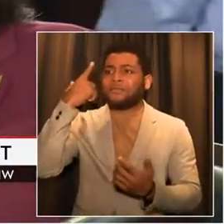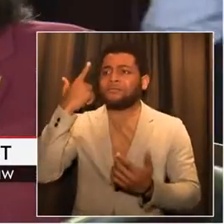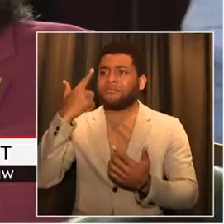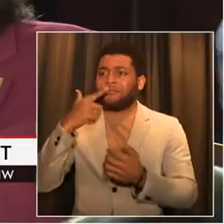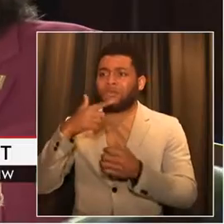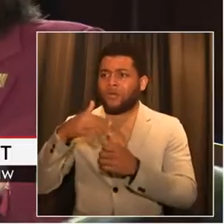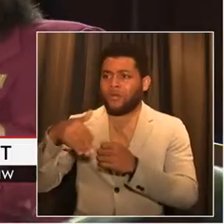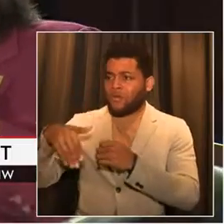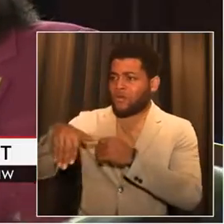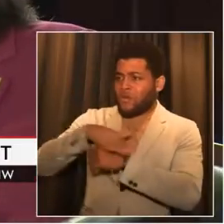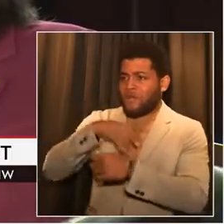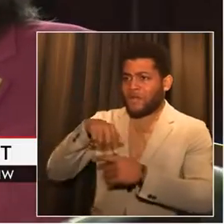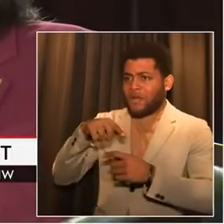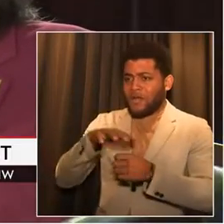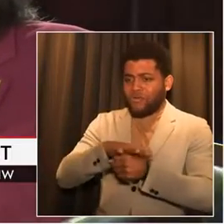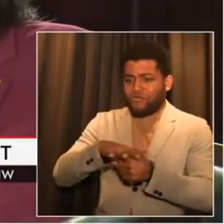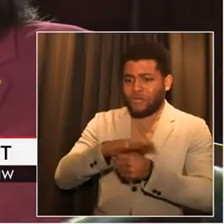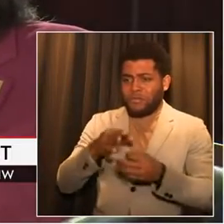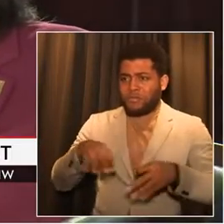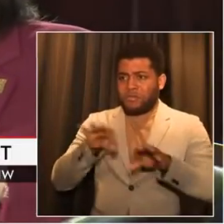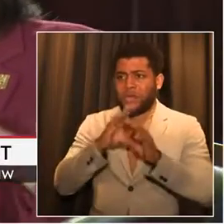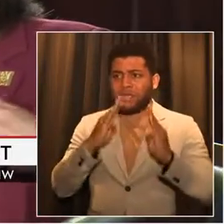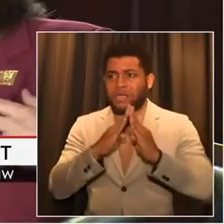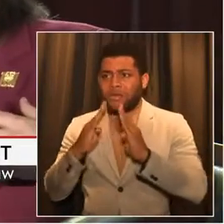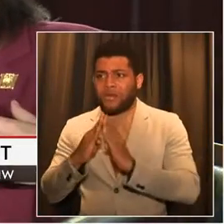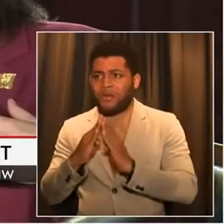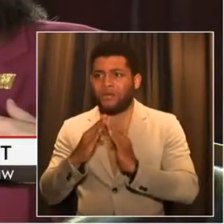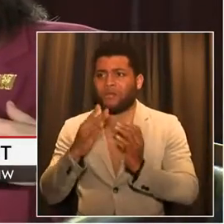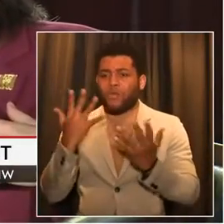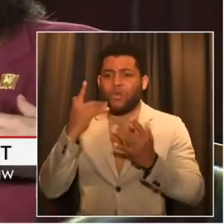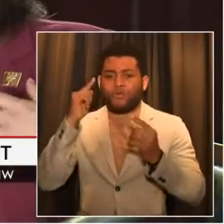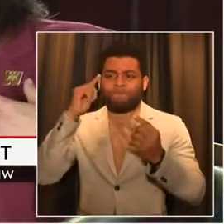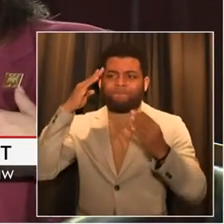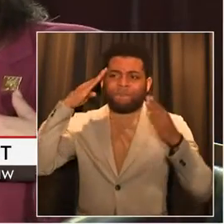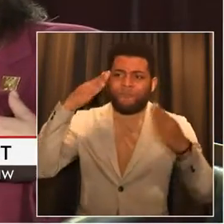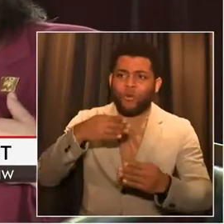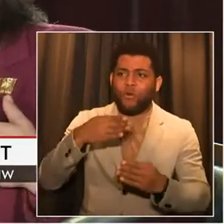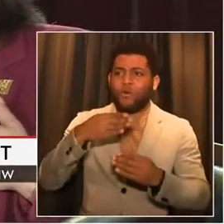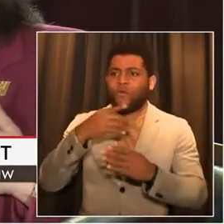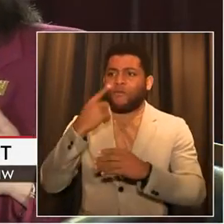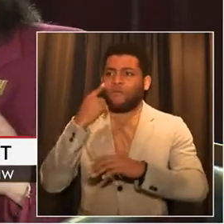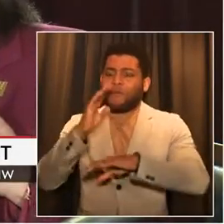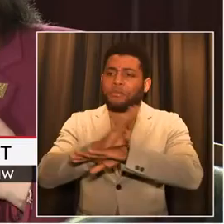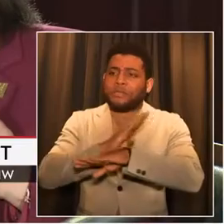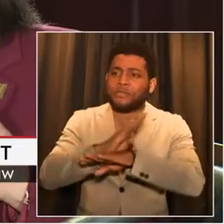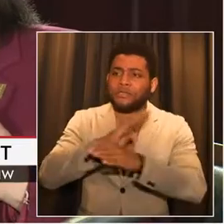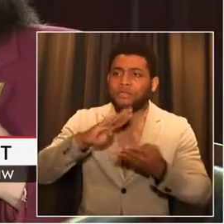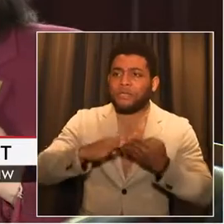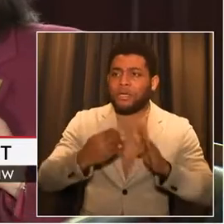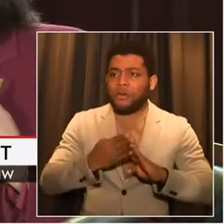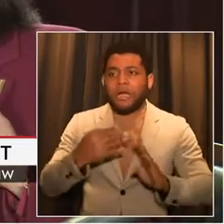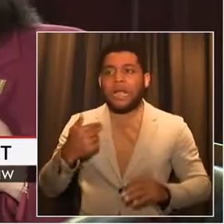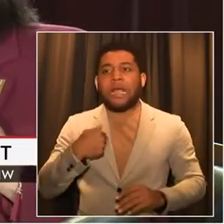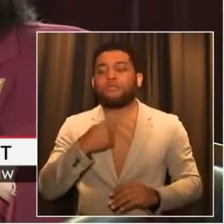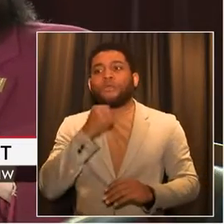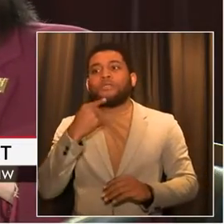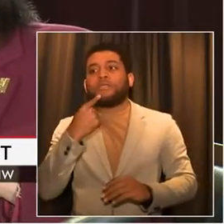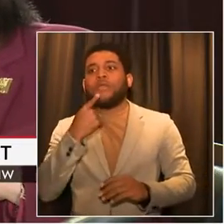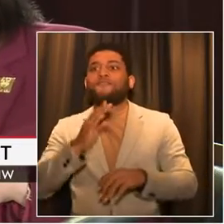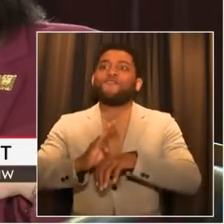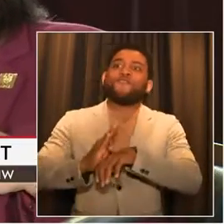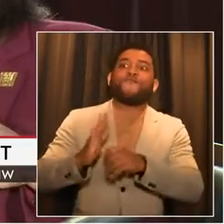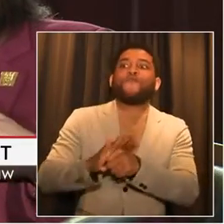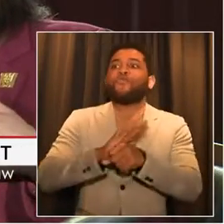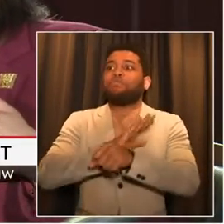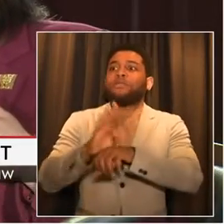within downtown that require a certain type of focus. The business community, I'm not speaking for the entire business community, but many have